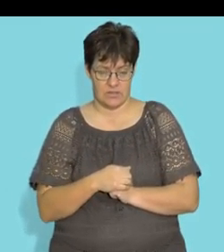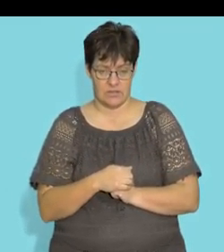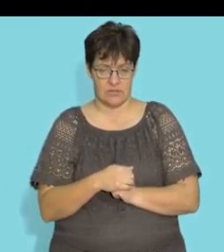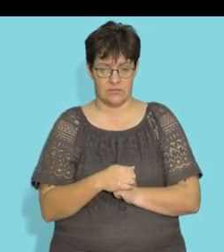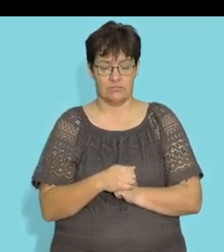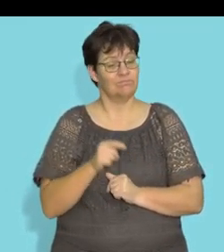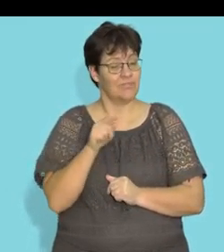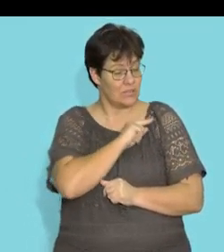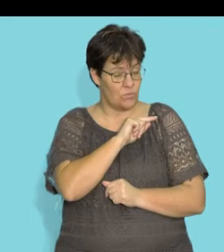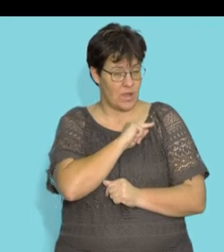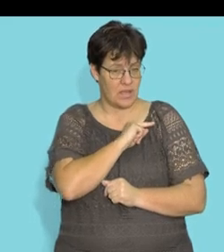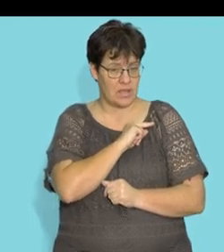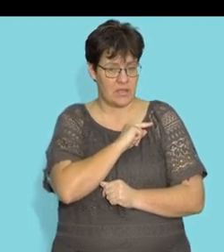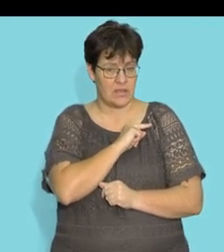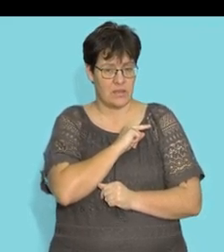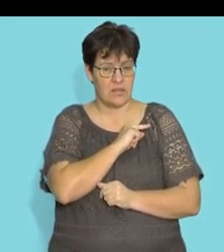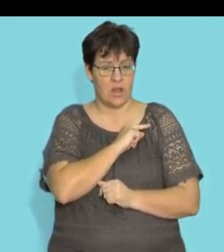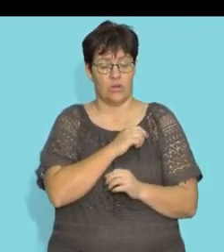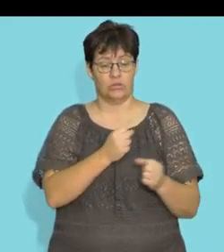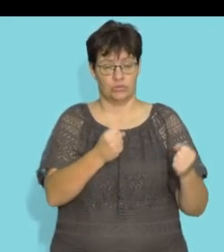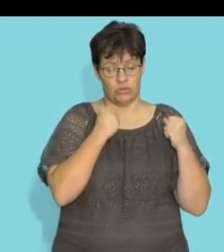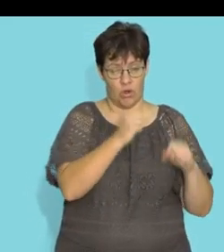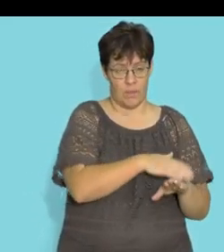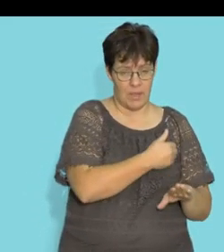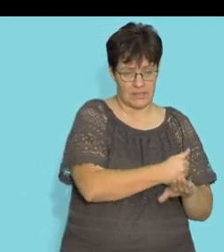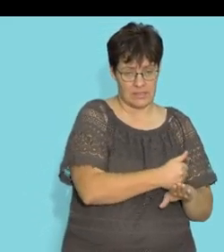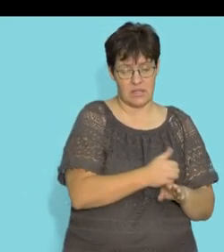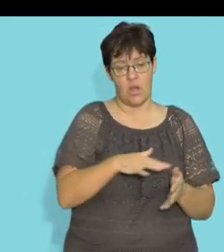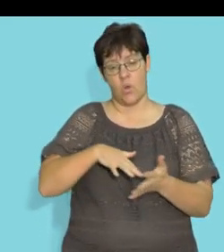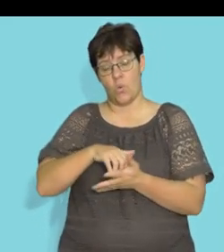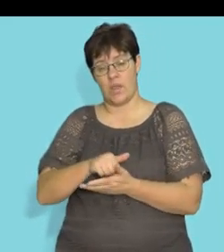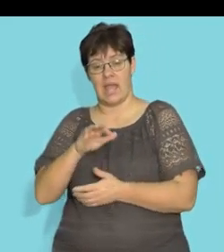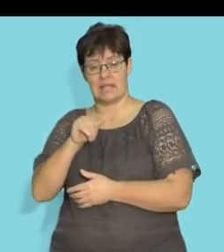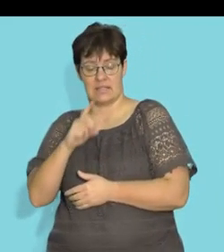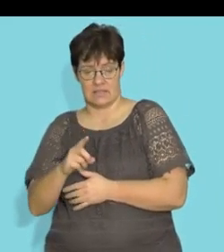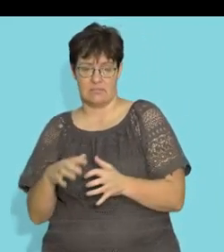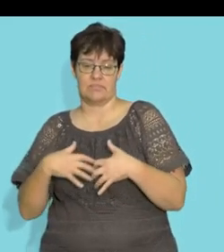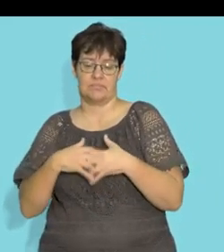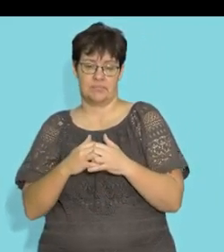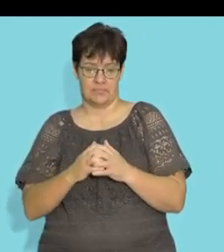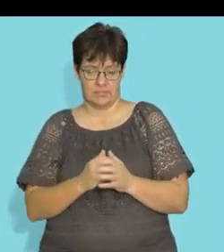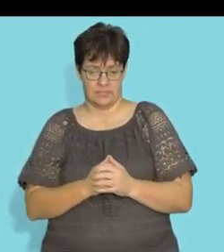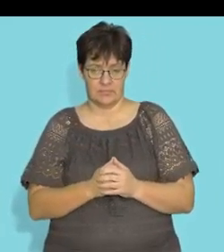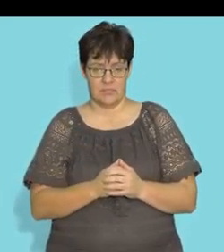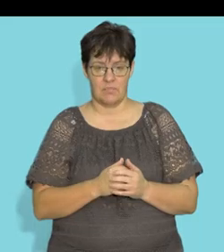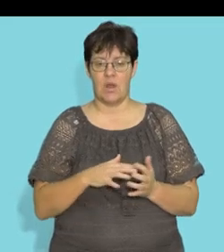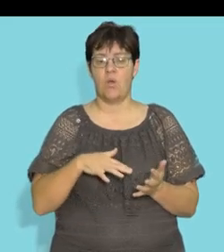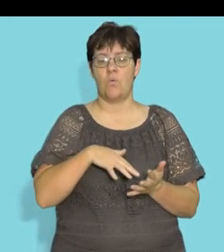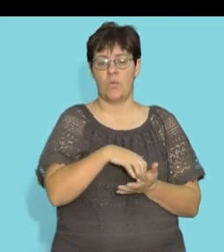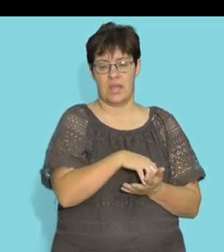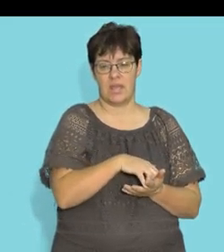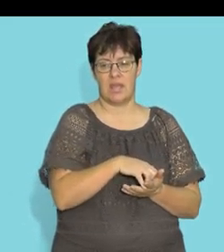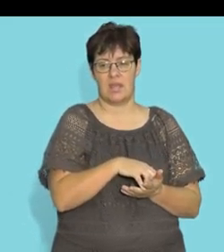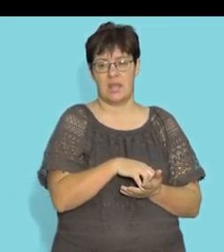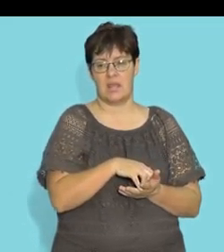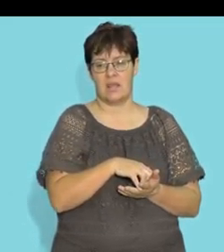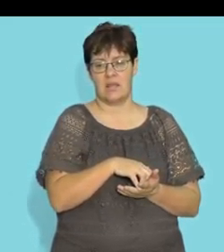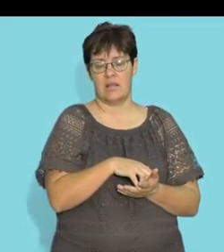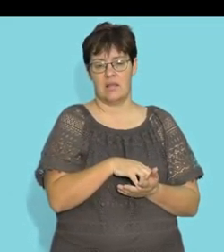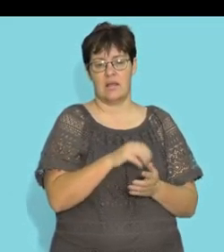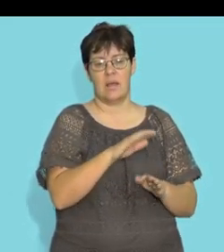minus in solution. But the ions from the acid will hydrolyze, meaning that